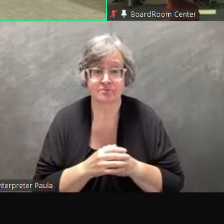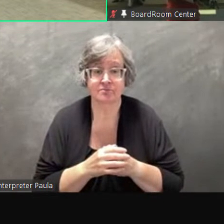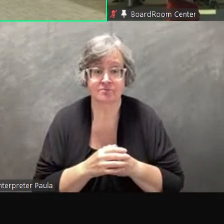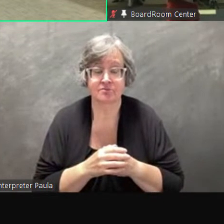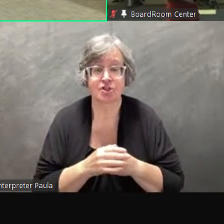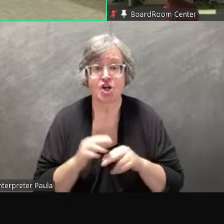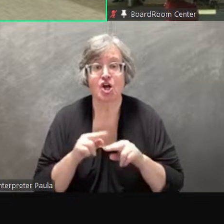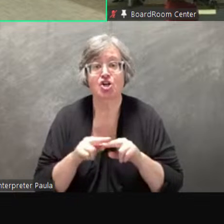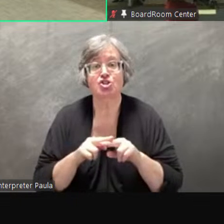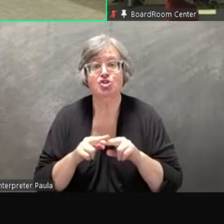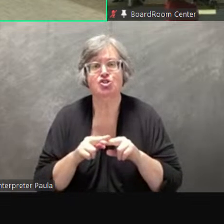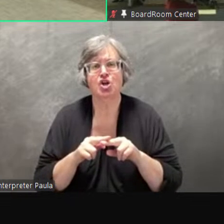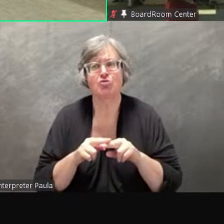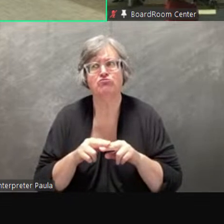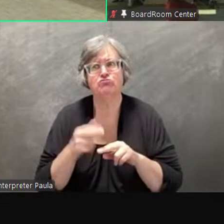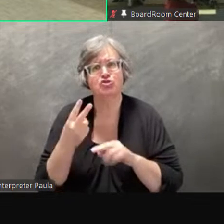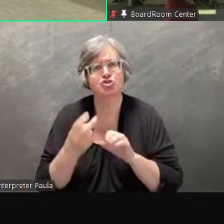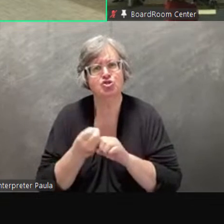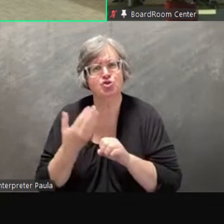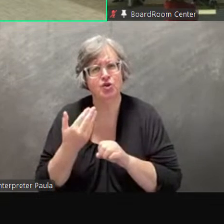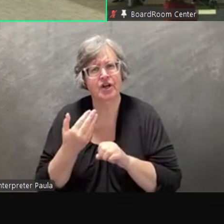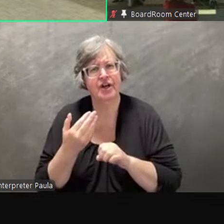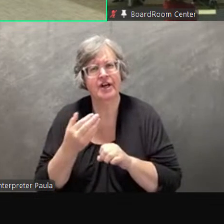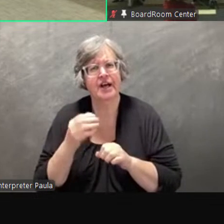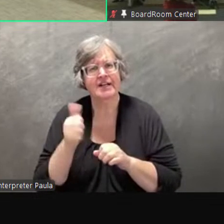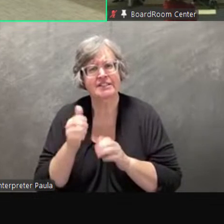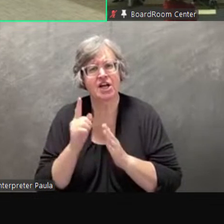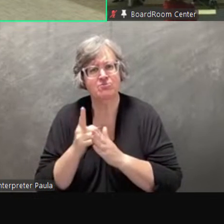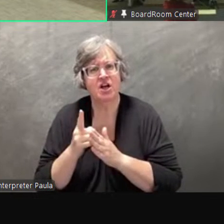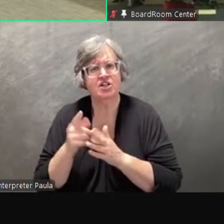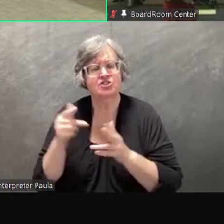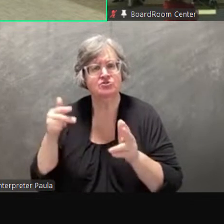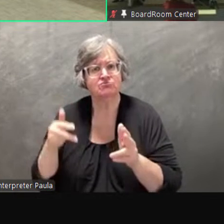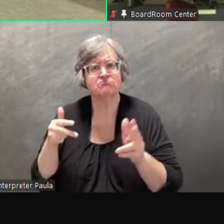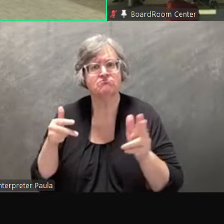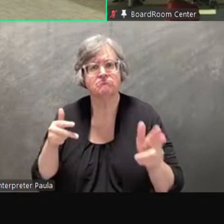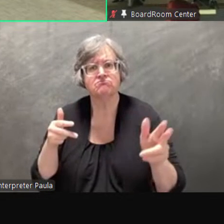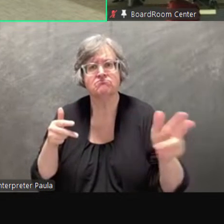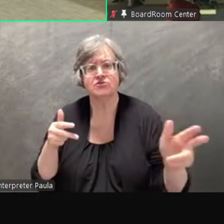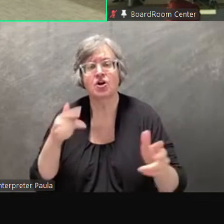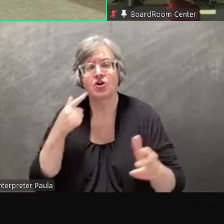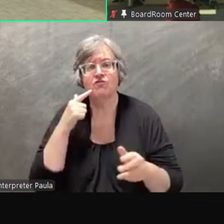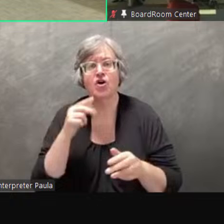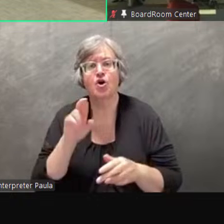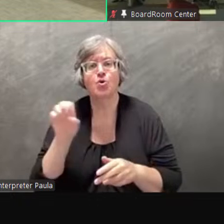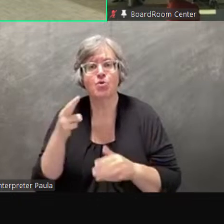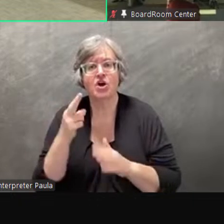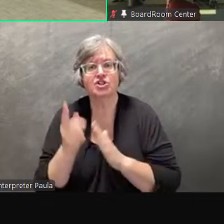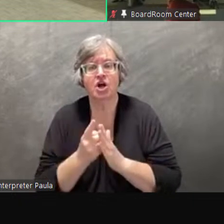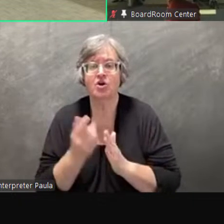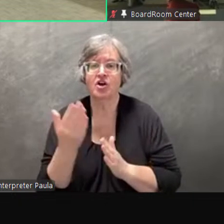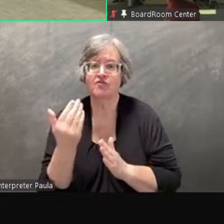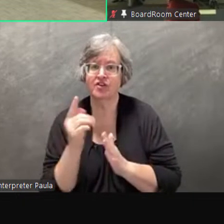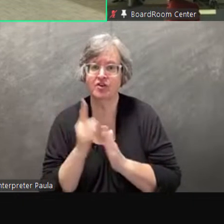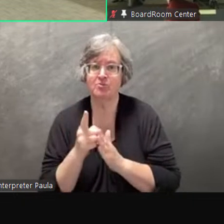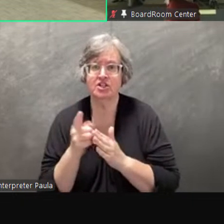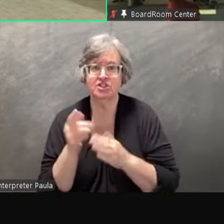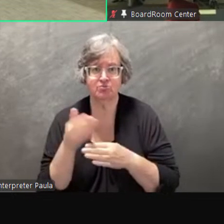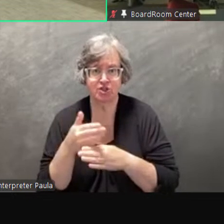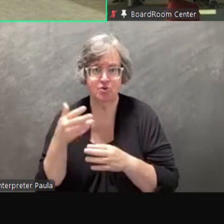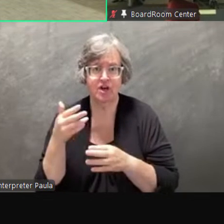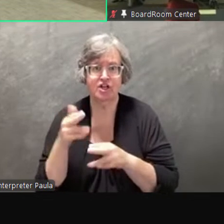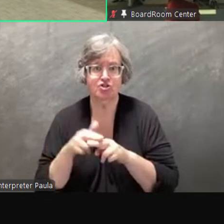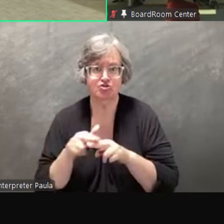Trains used to run a couple of years ago. It was 10 minutes during rush hour, 15 minutes midday. For over